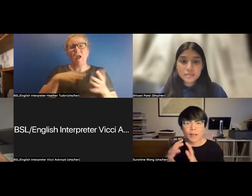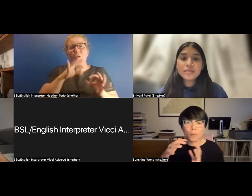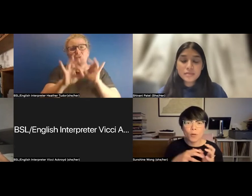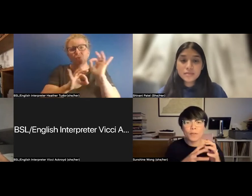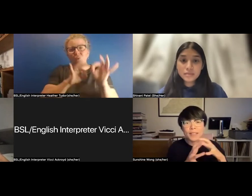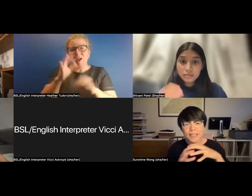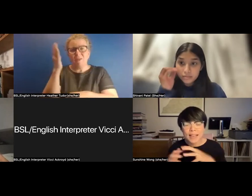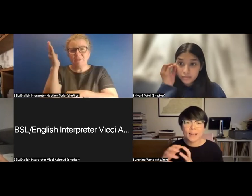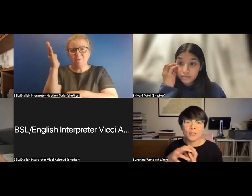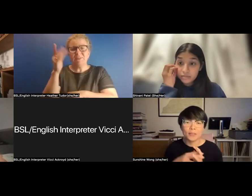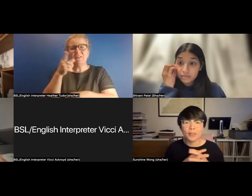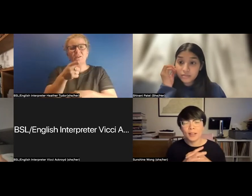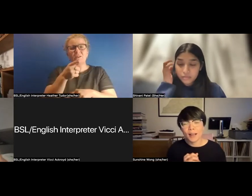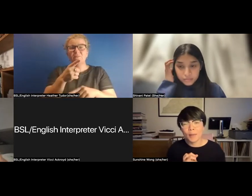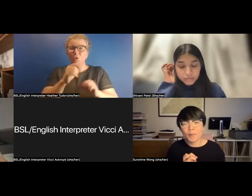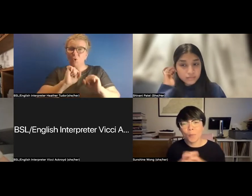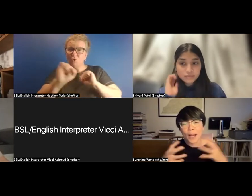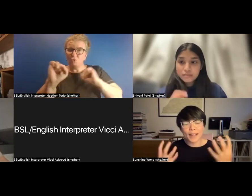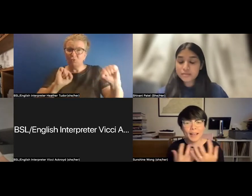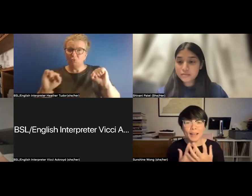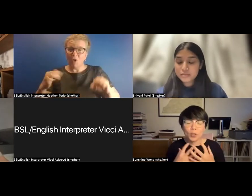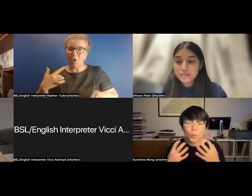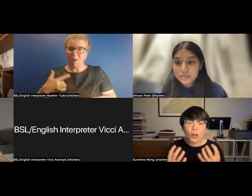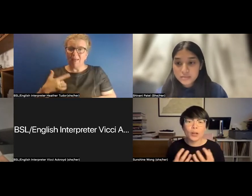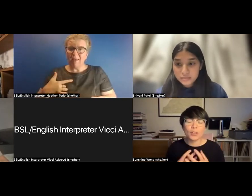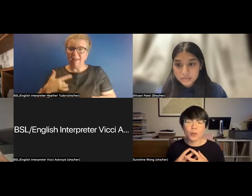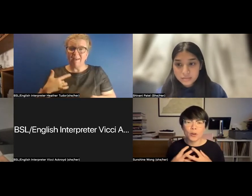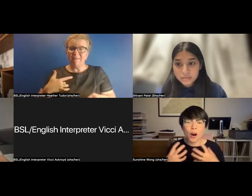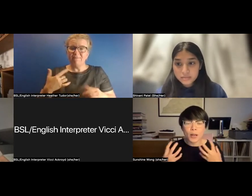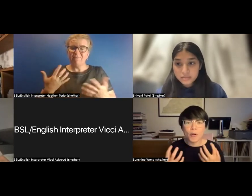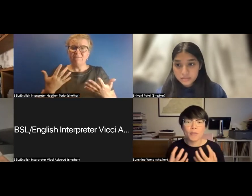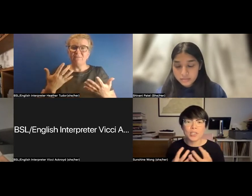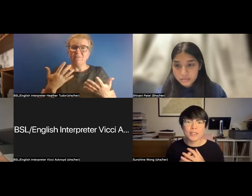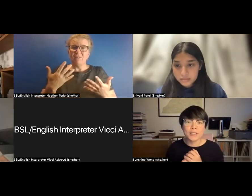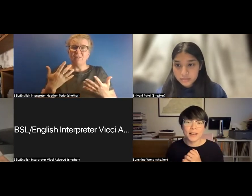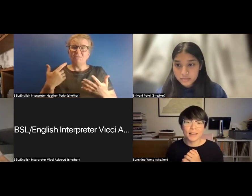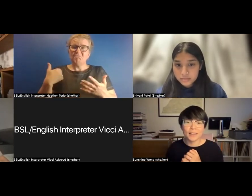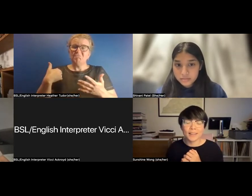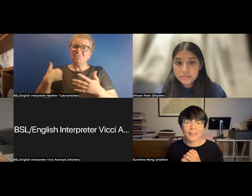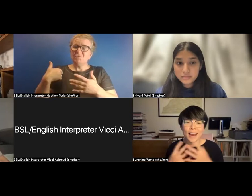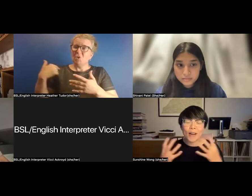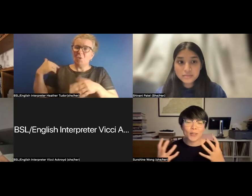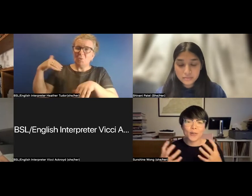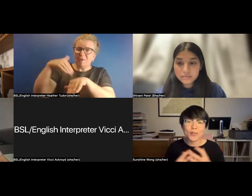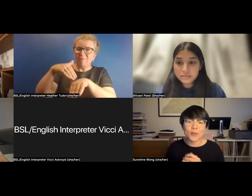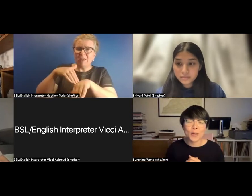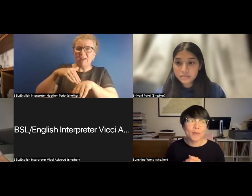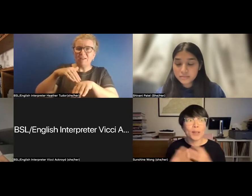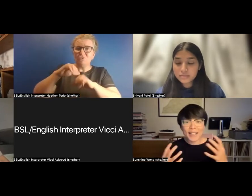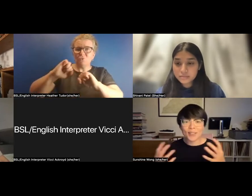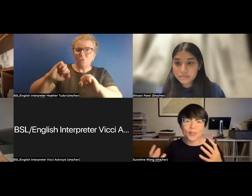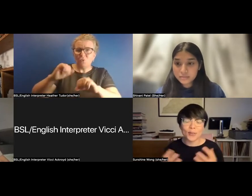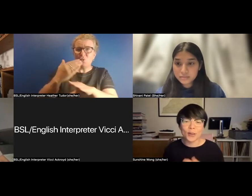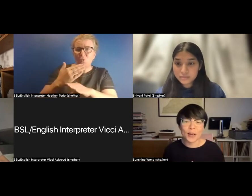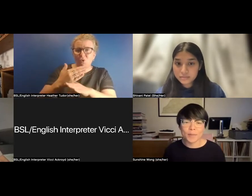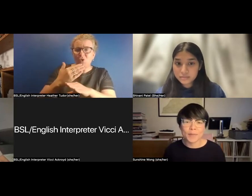sort of like woven and entangled the way you work, your art approaches, and how you also